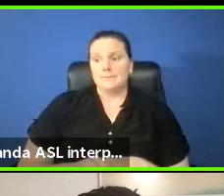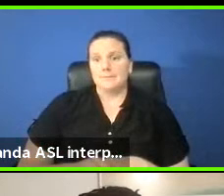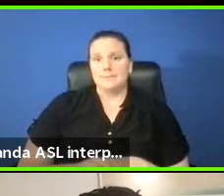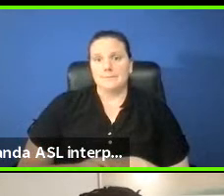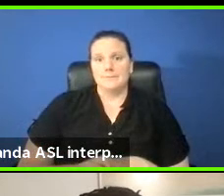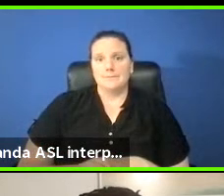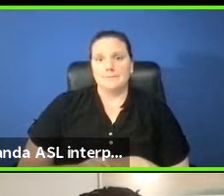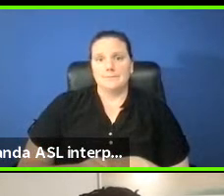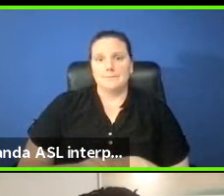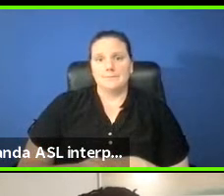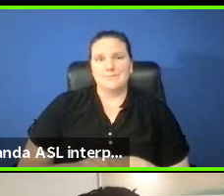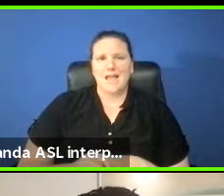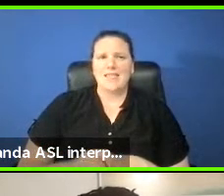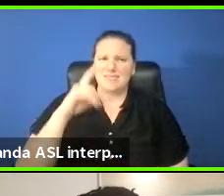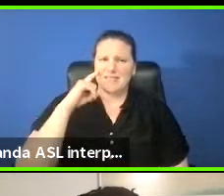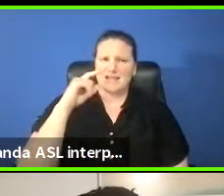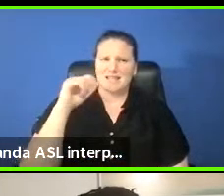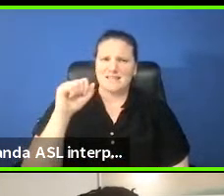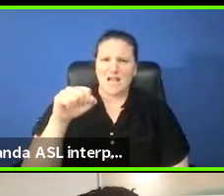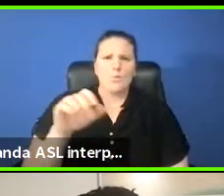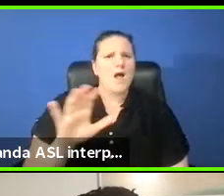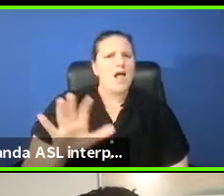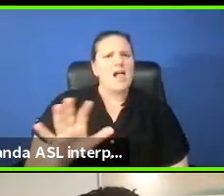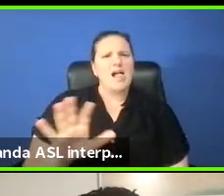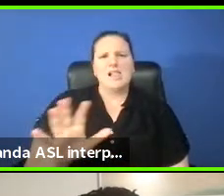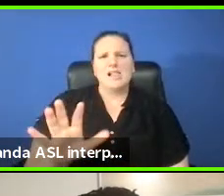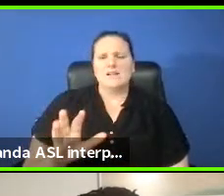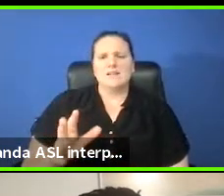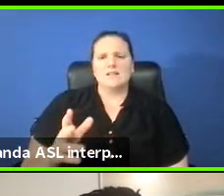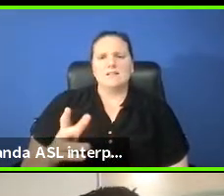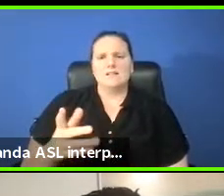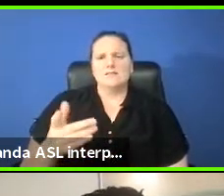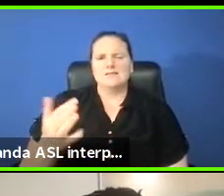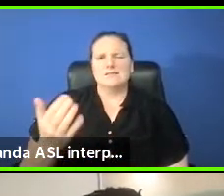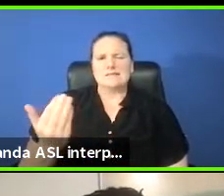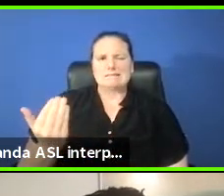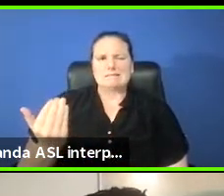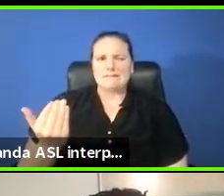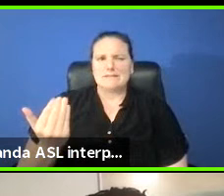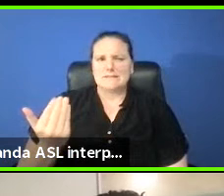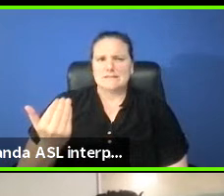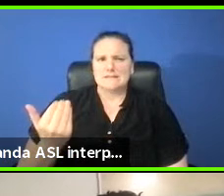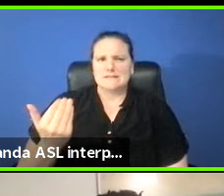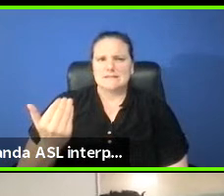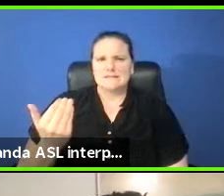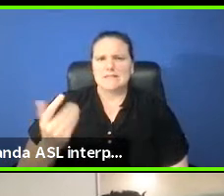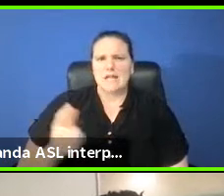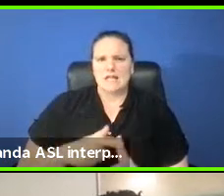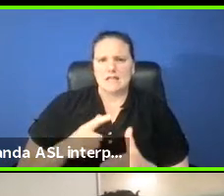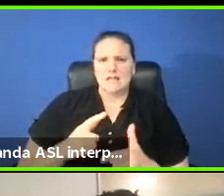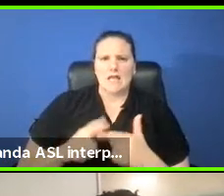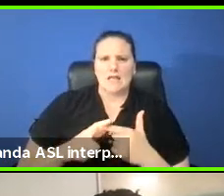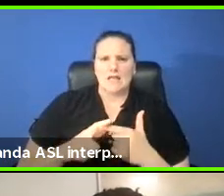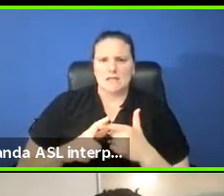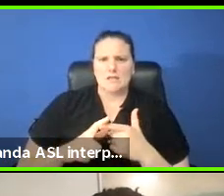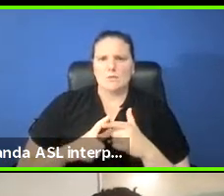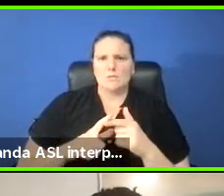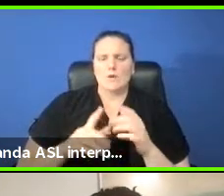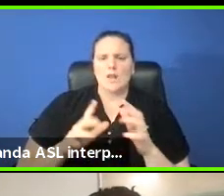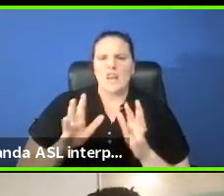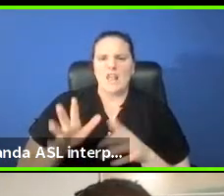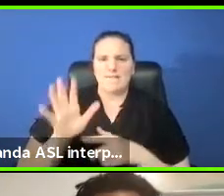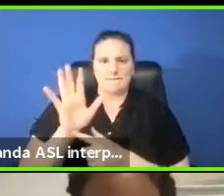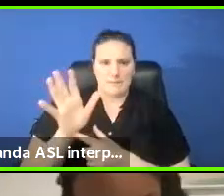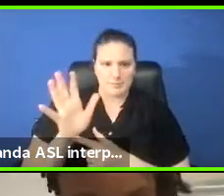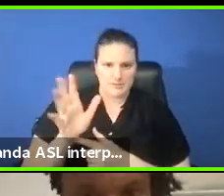I think so. Well, actually, let's do 15, and then we can leave 5